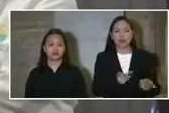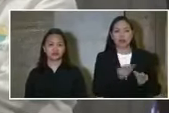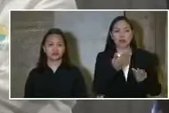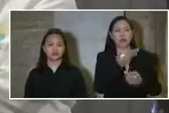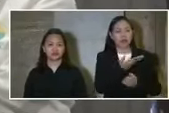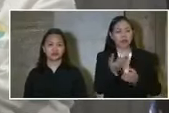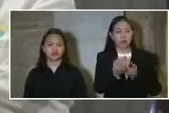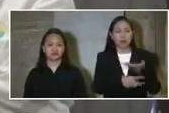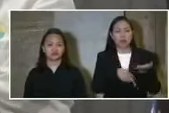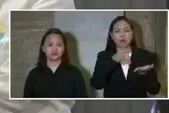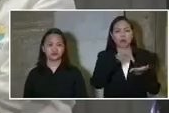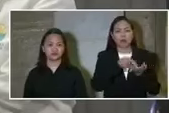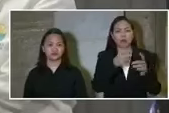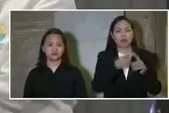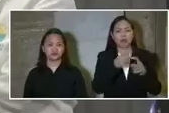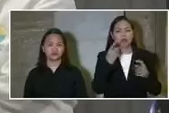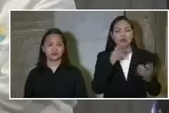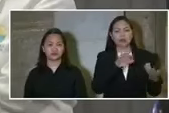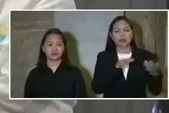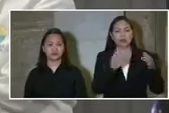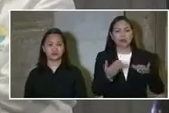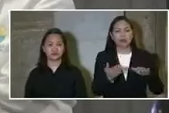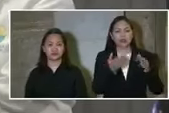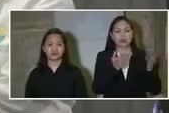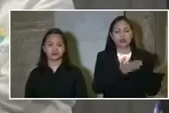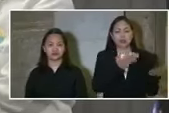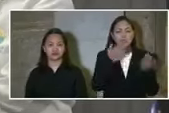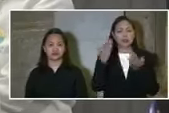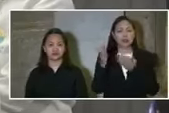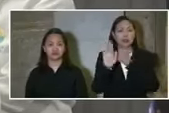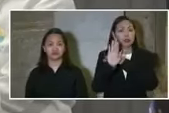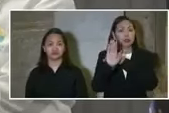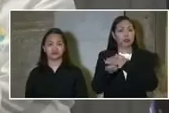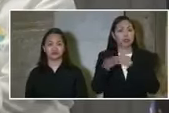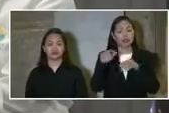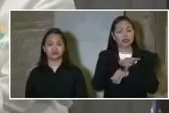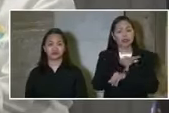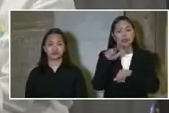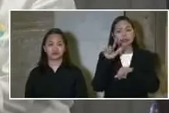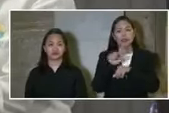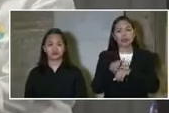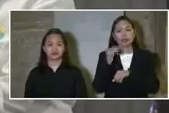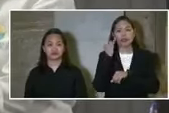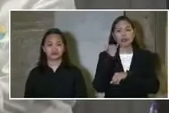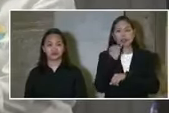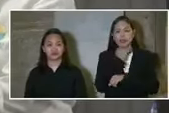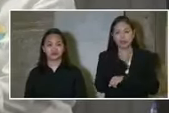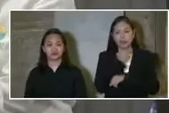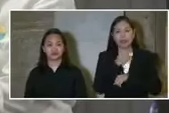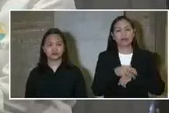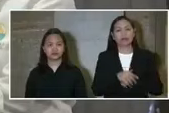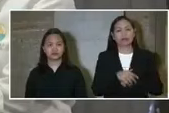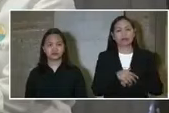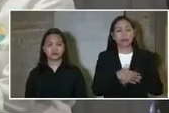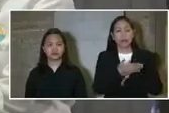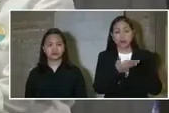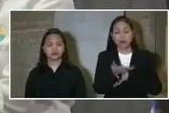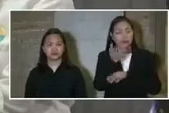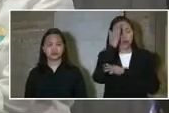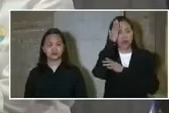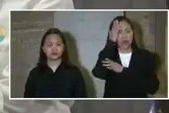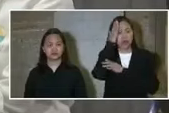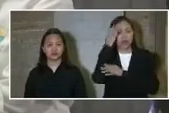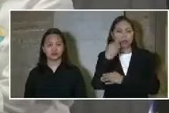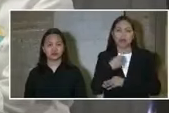from them, and bring you back to the land of Israel. Then you shall know that